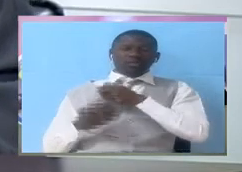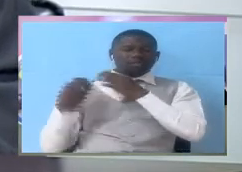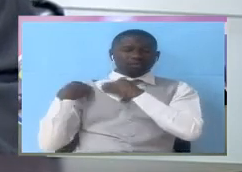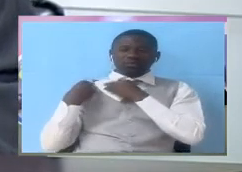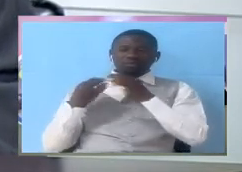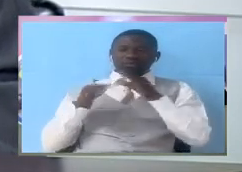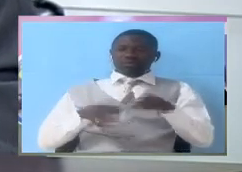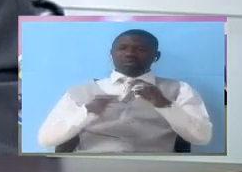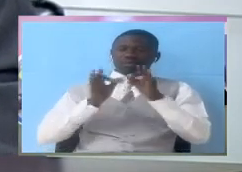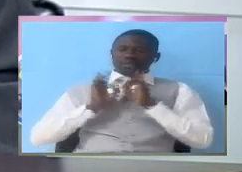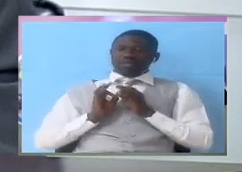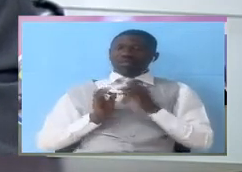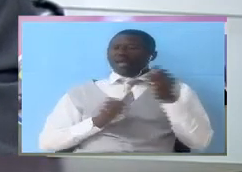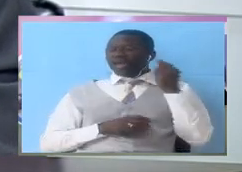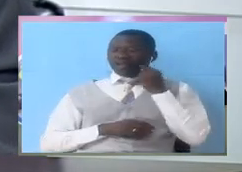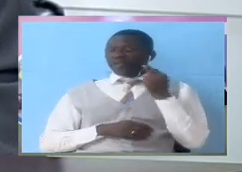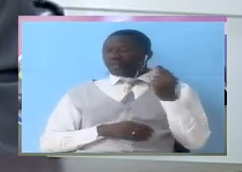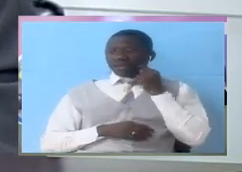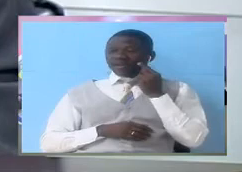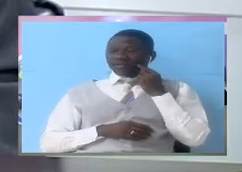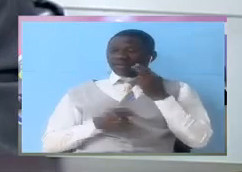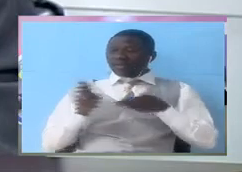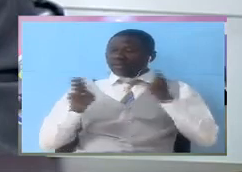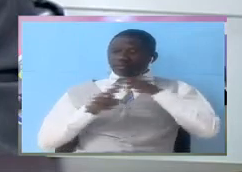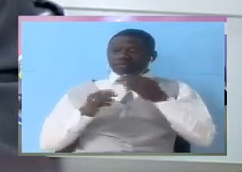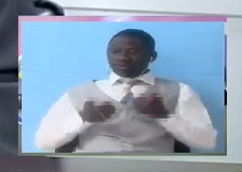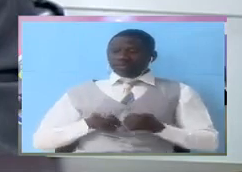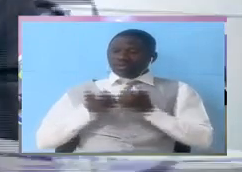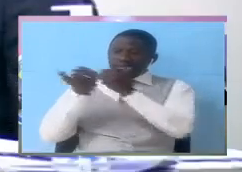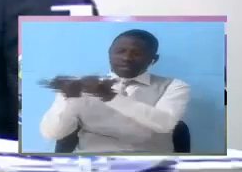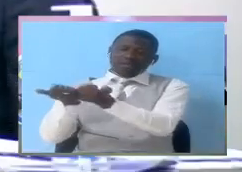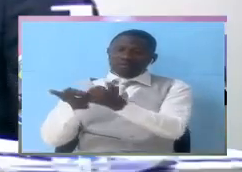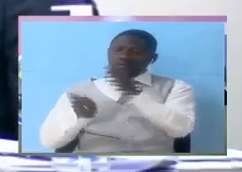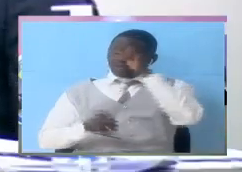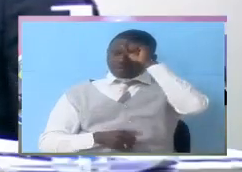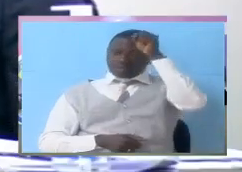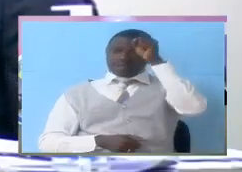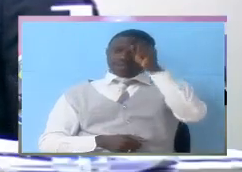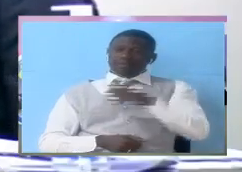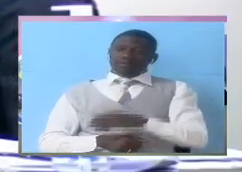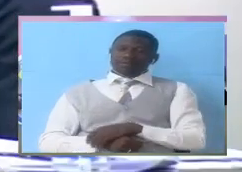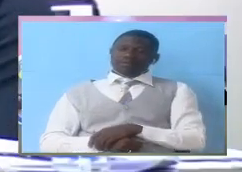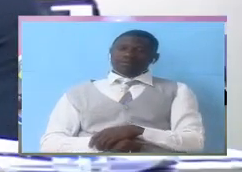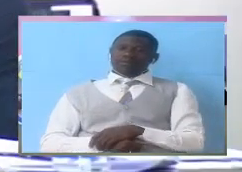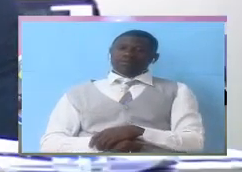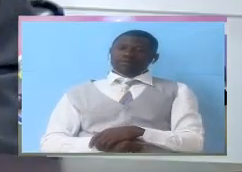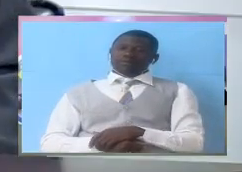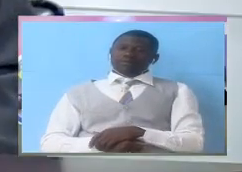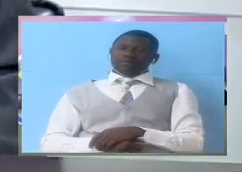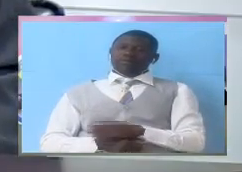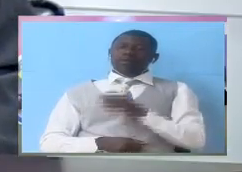daily report to the president. Waron na nek ko xamne ni bot bu set ma jël betaxel yagale ko ci president bi. Mr. Sambou,